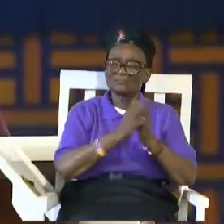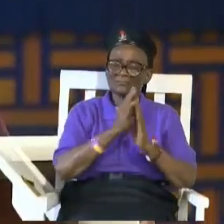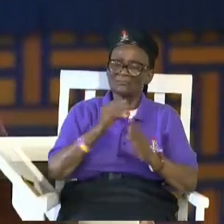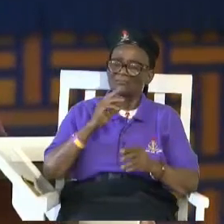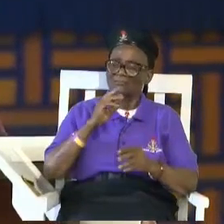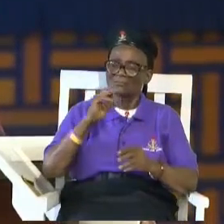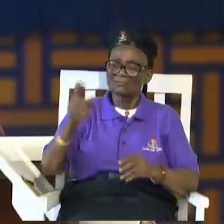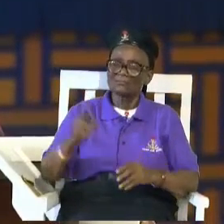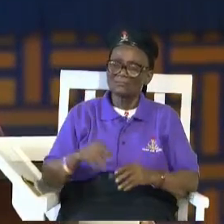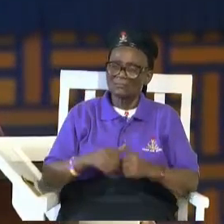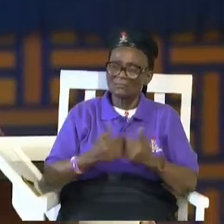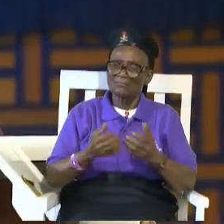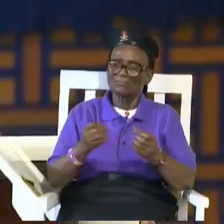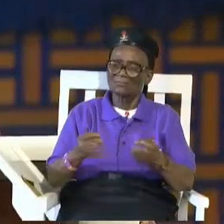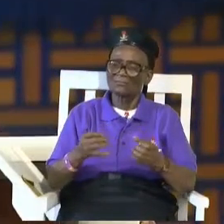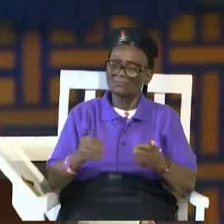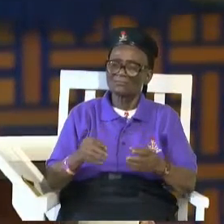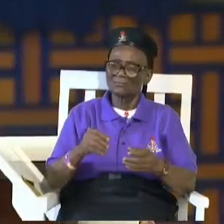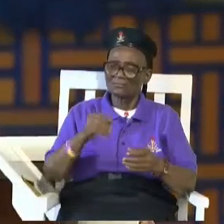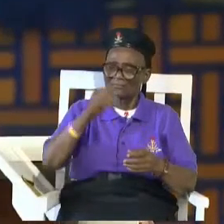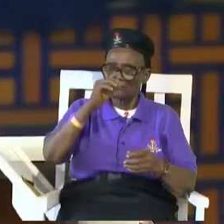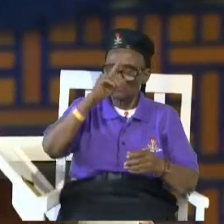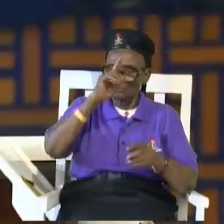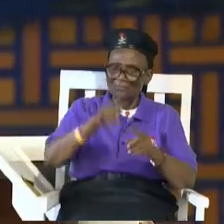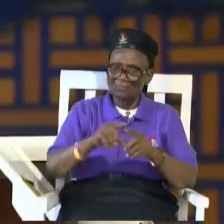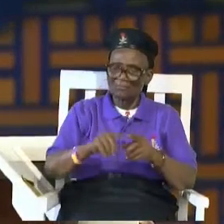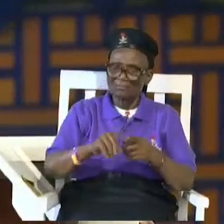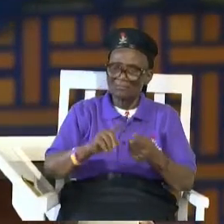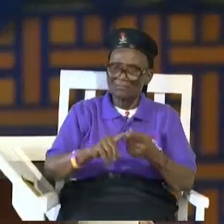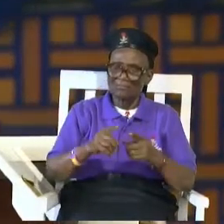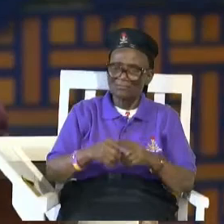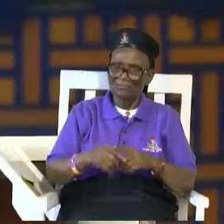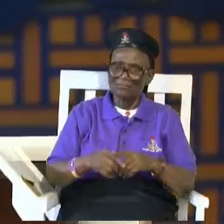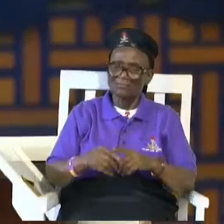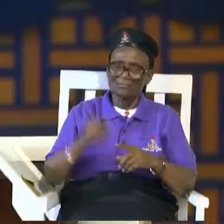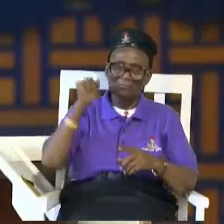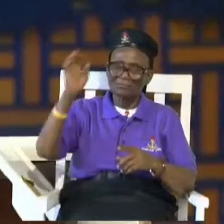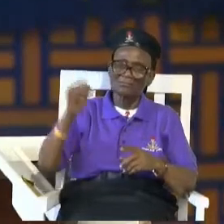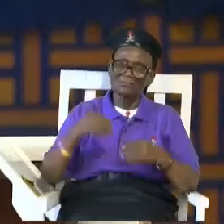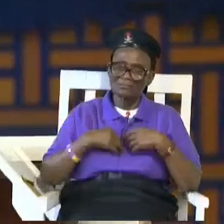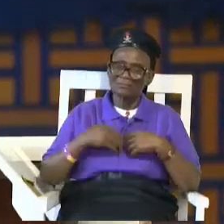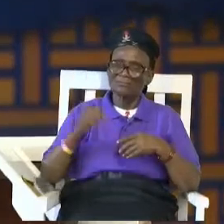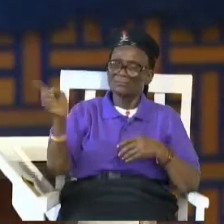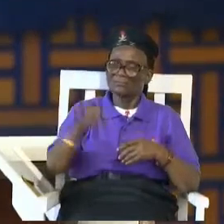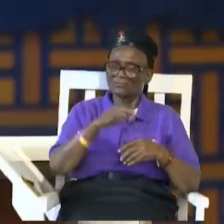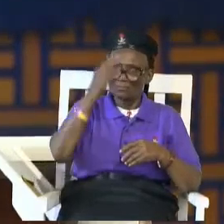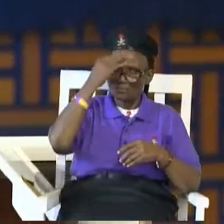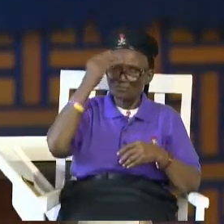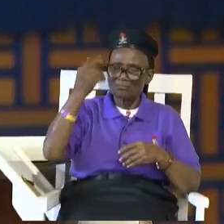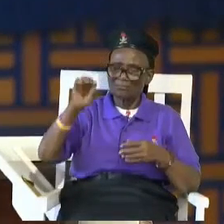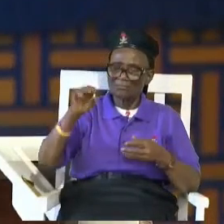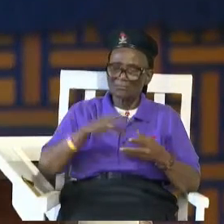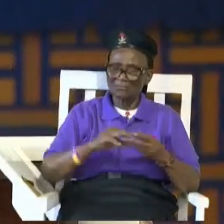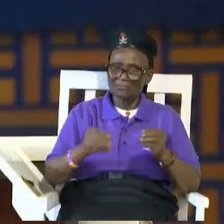How many boyfriends beside her husband? You know the story now.